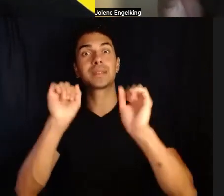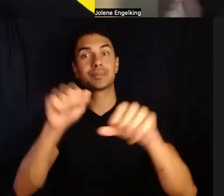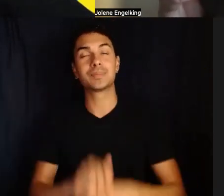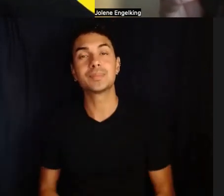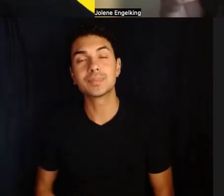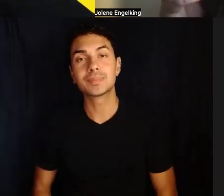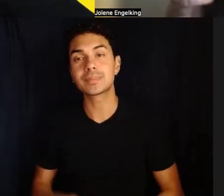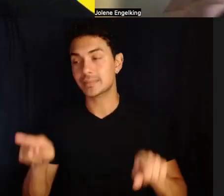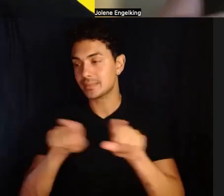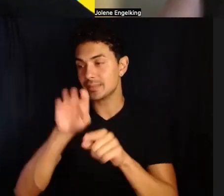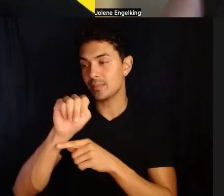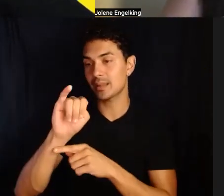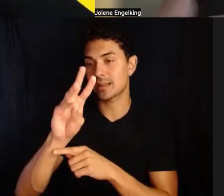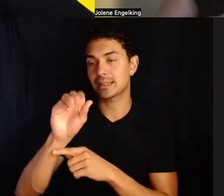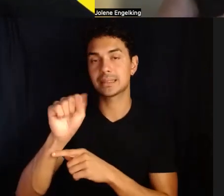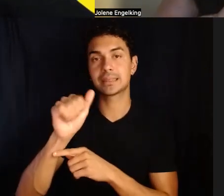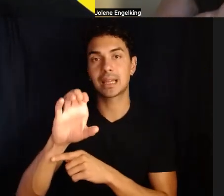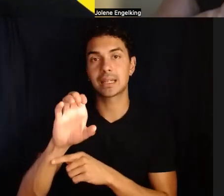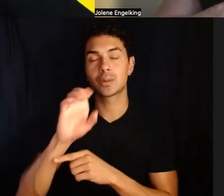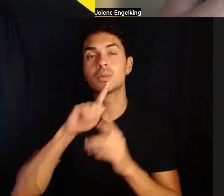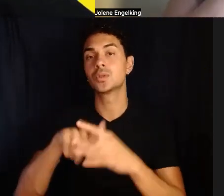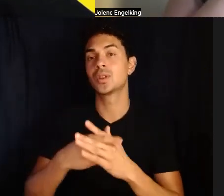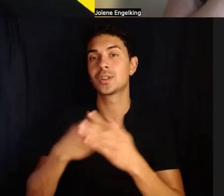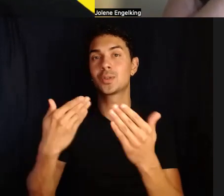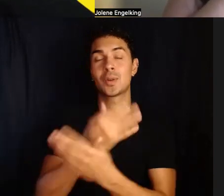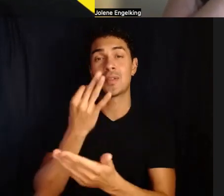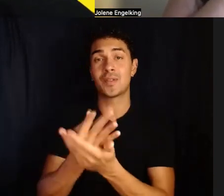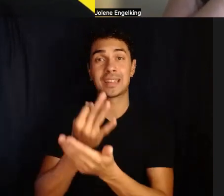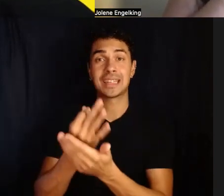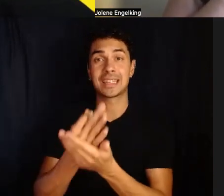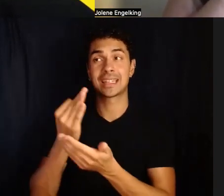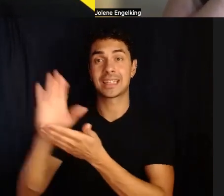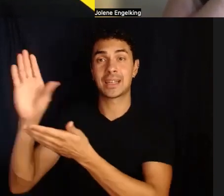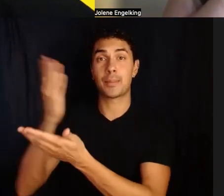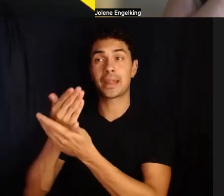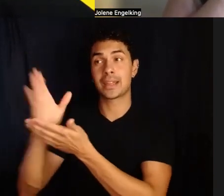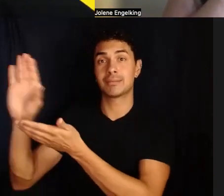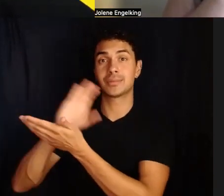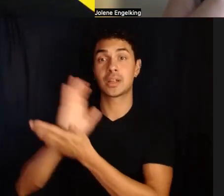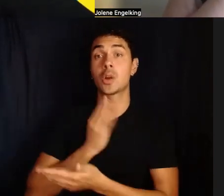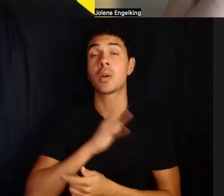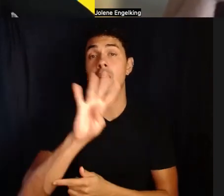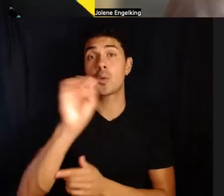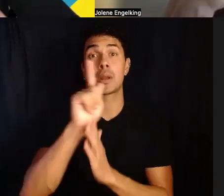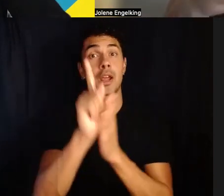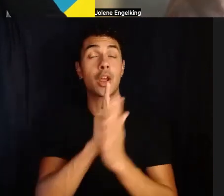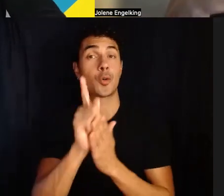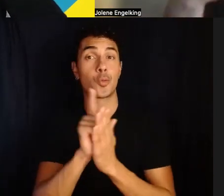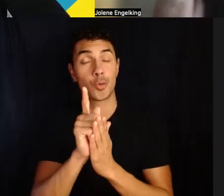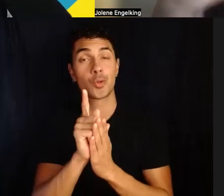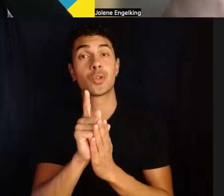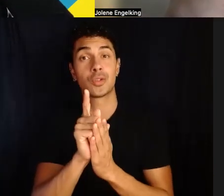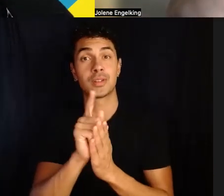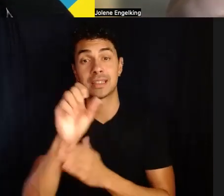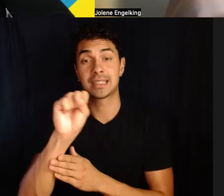as MIWSAC, will also be starting through a different funding stream, our 40-hour advocacy training that is, tribally designed and